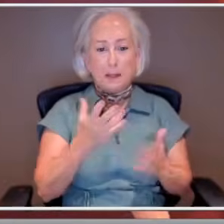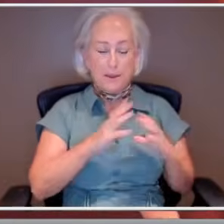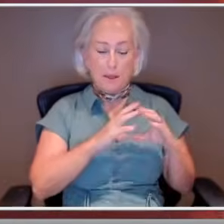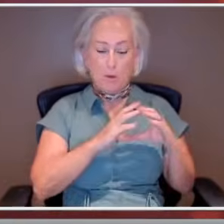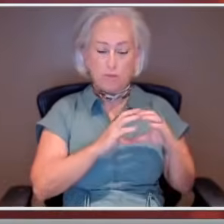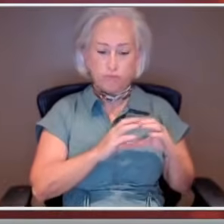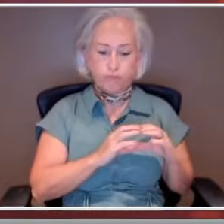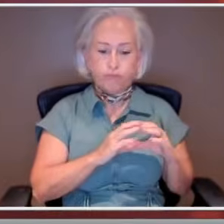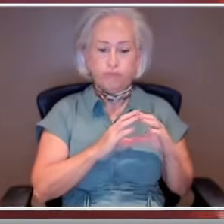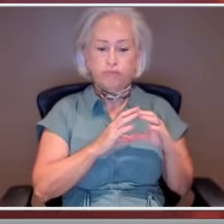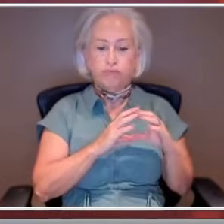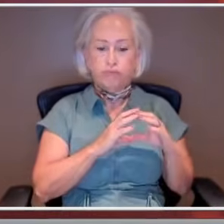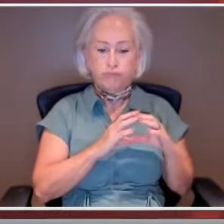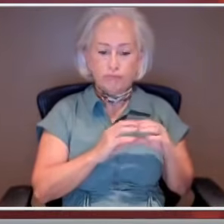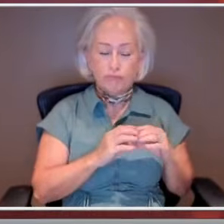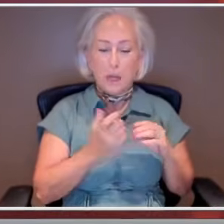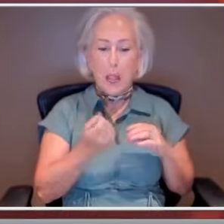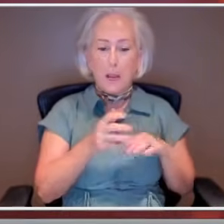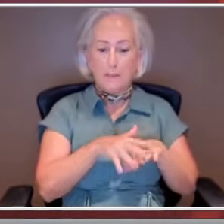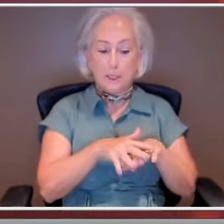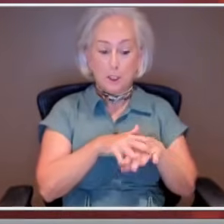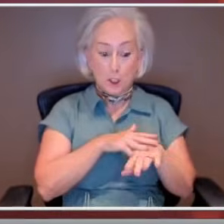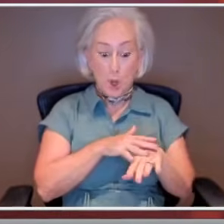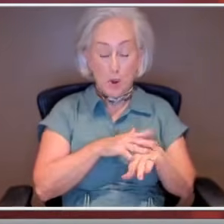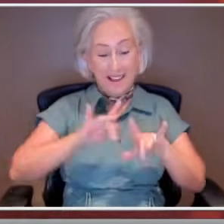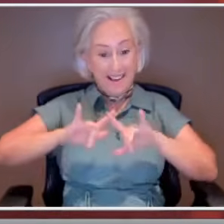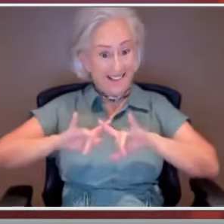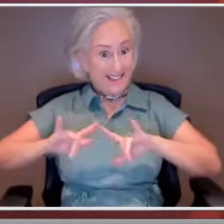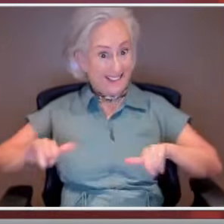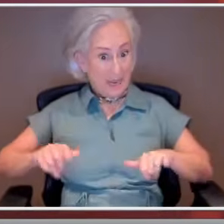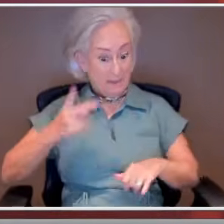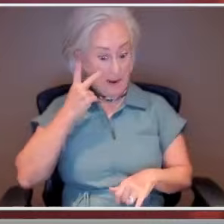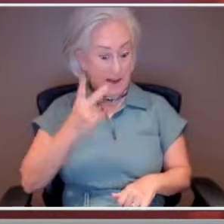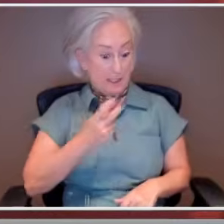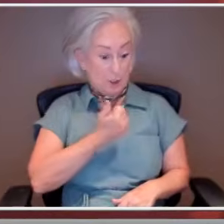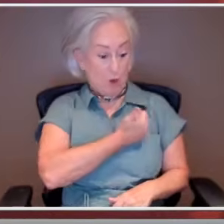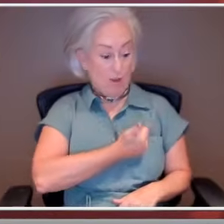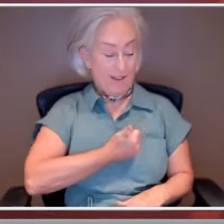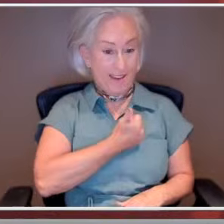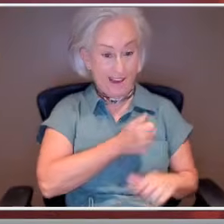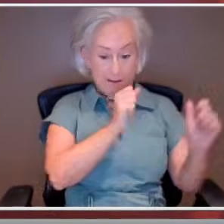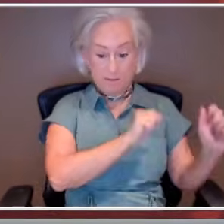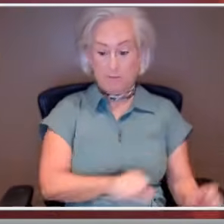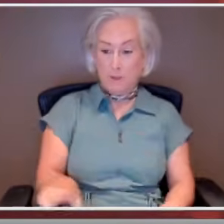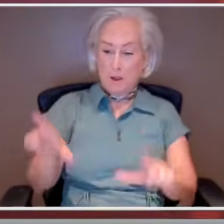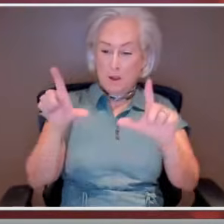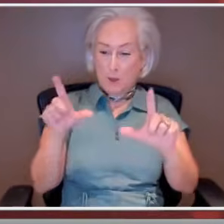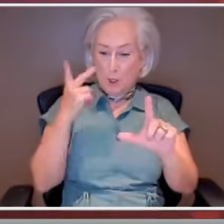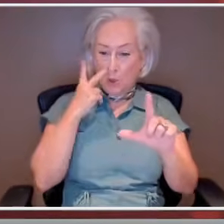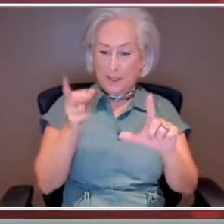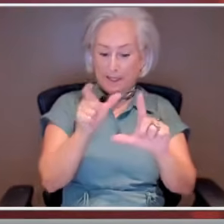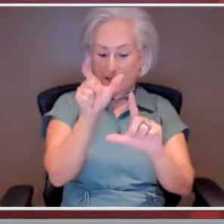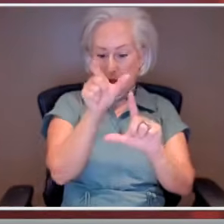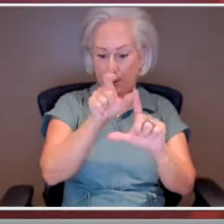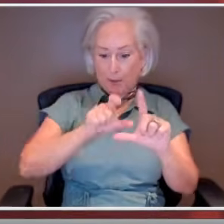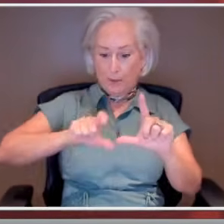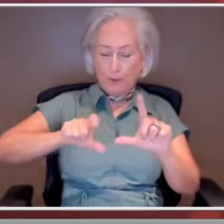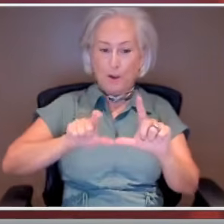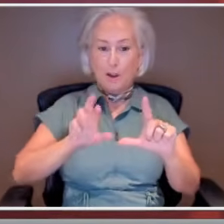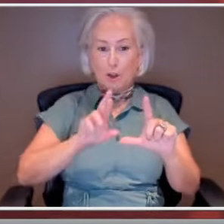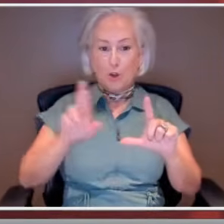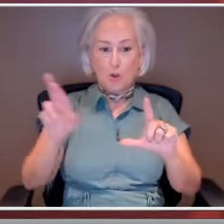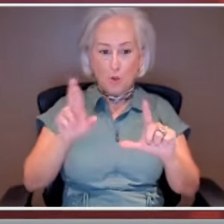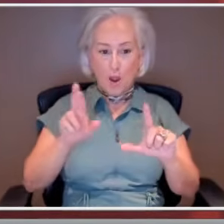even your symptoms, I was seeing signs on the echo that that right side of the heart was struggling a little bit. Okay. And you don't want to let that stay that way for too